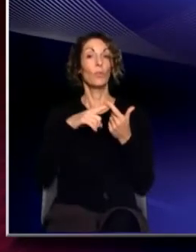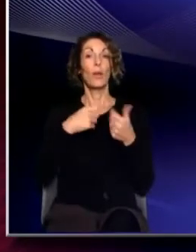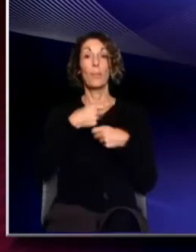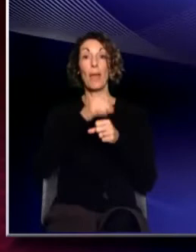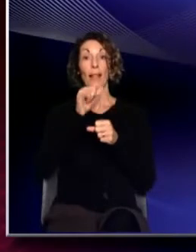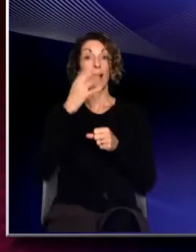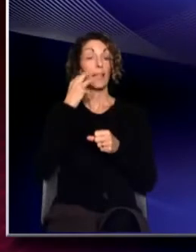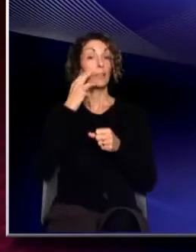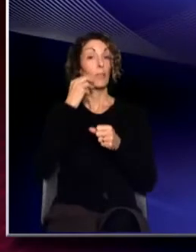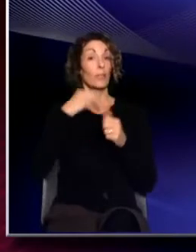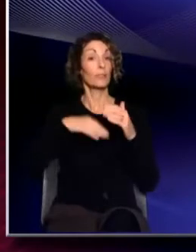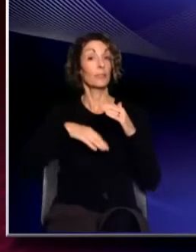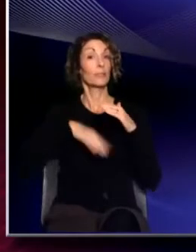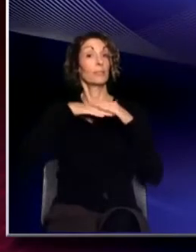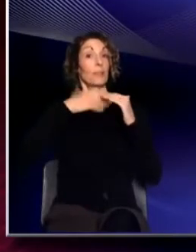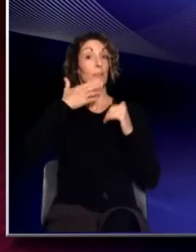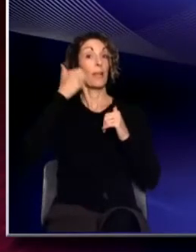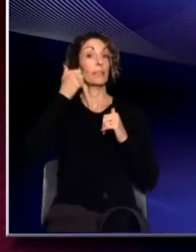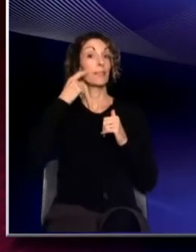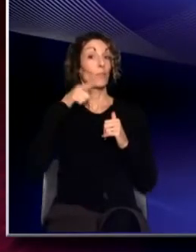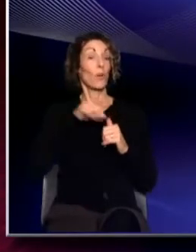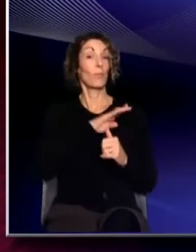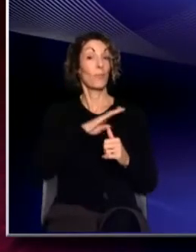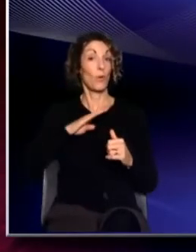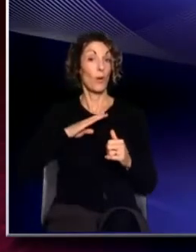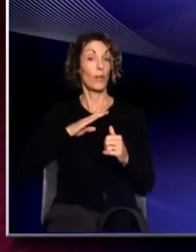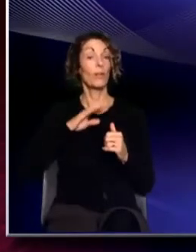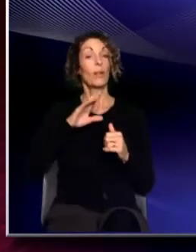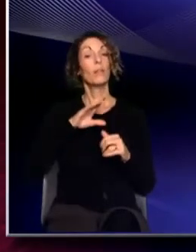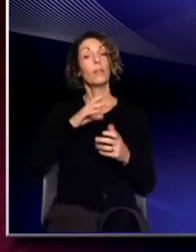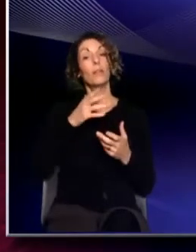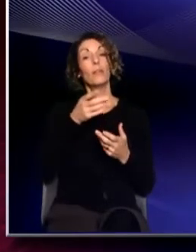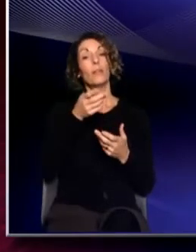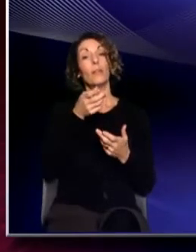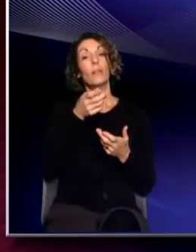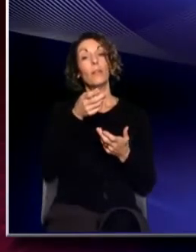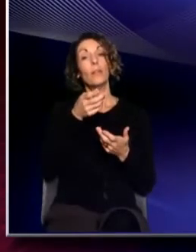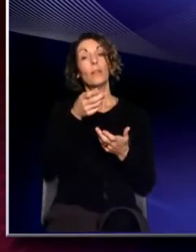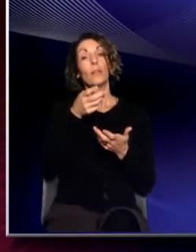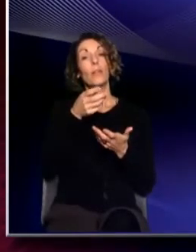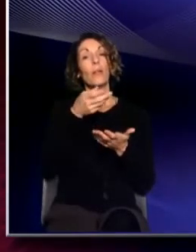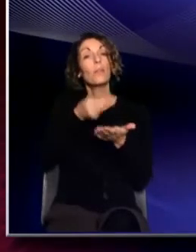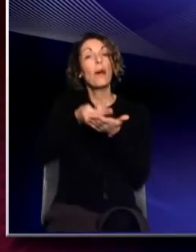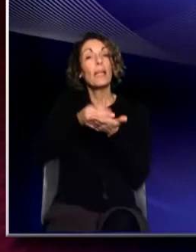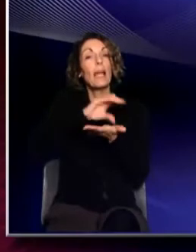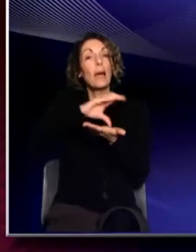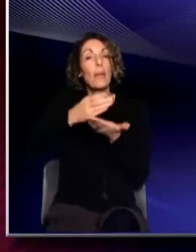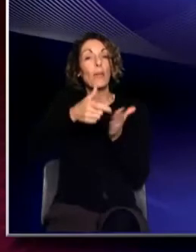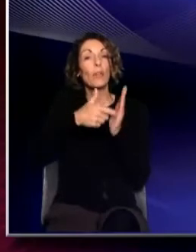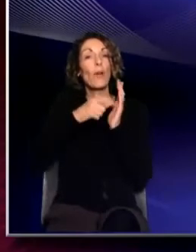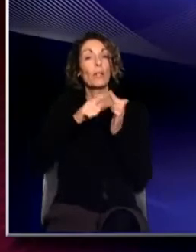experience for the board, a nominal amount to invest in equipment-wise.